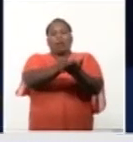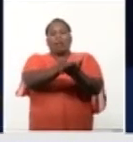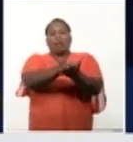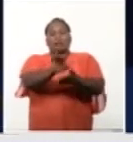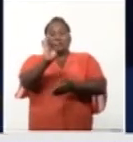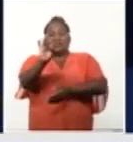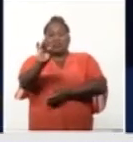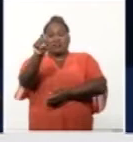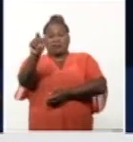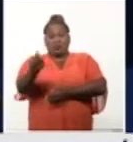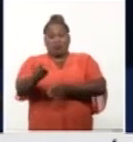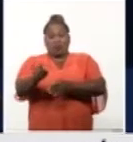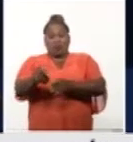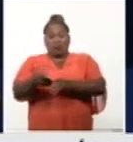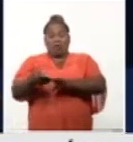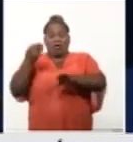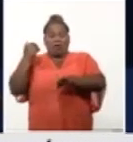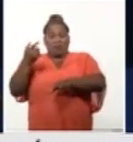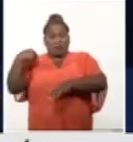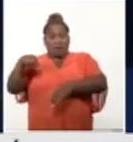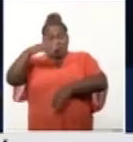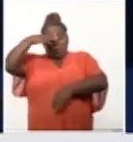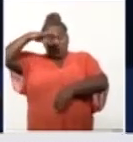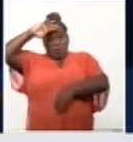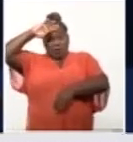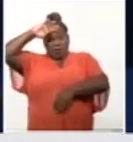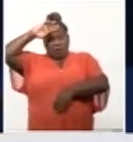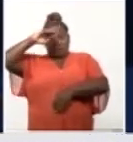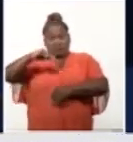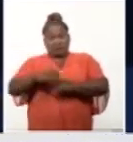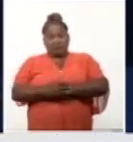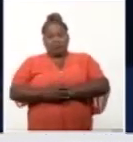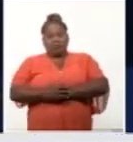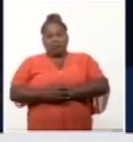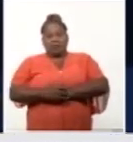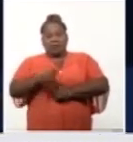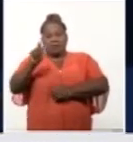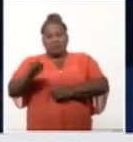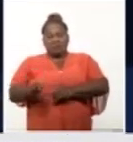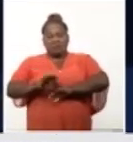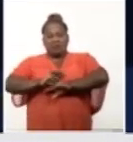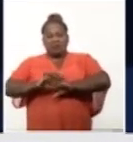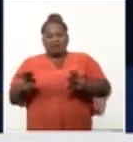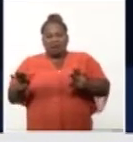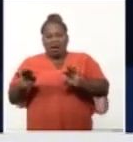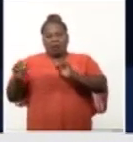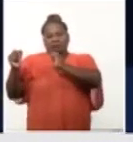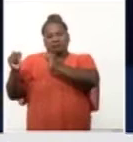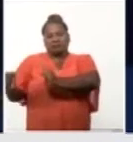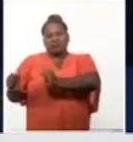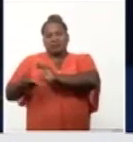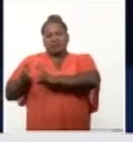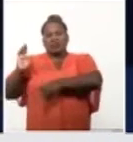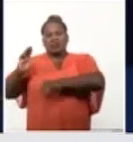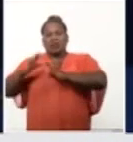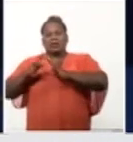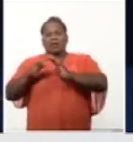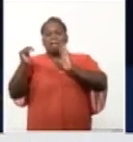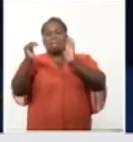With the 7 discharges of cases, the tally is